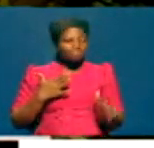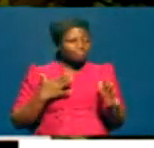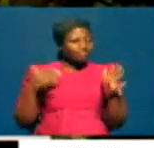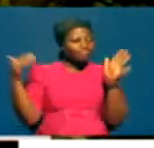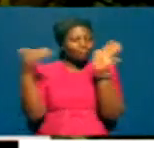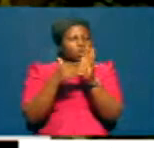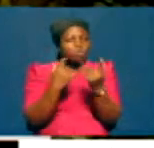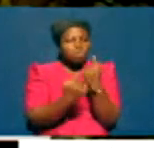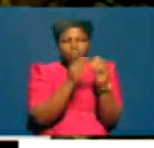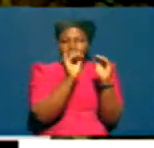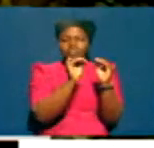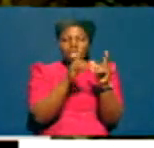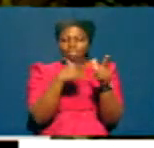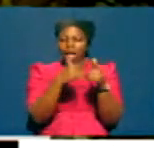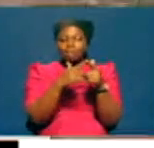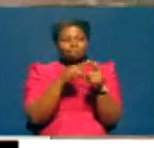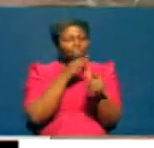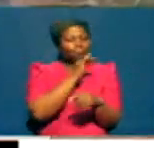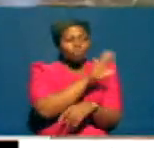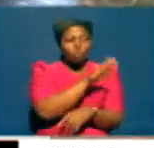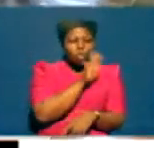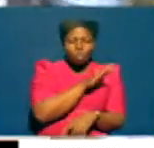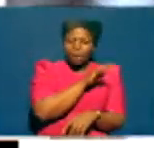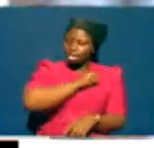tatu, kijana akafariki hapo hapo.